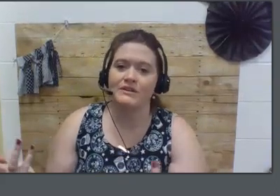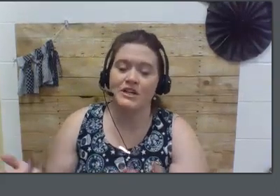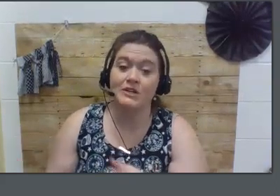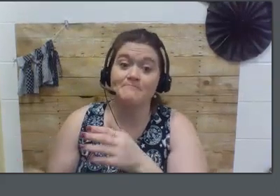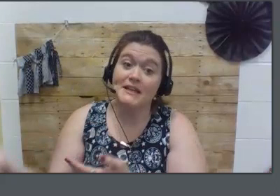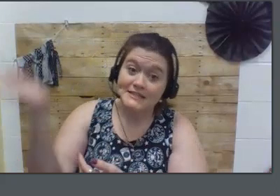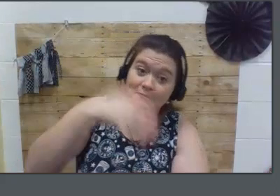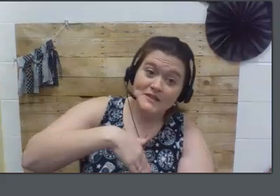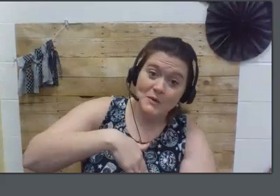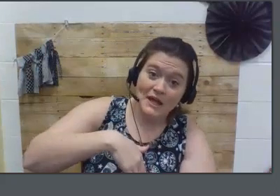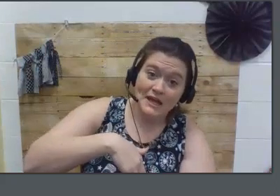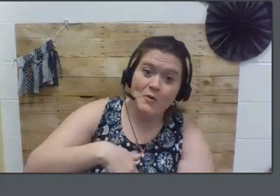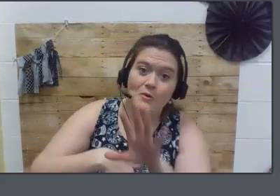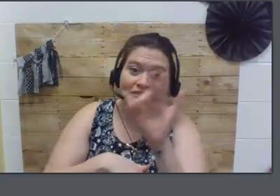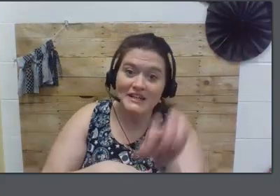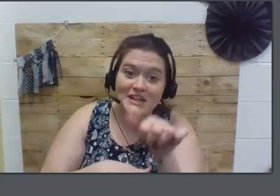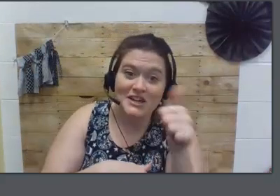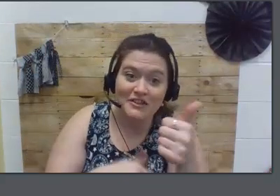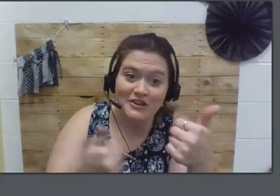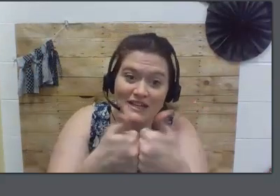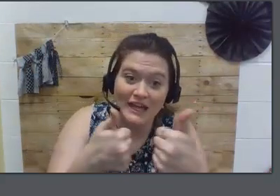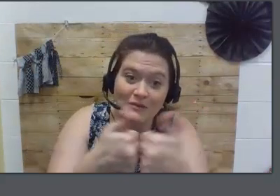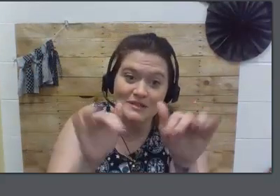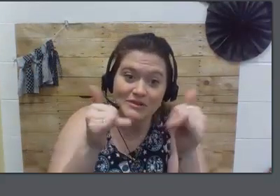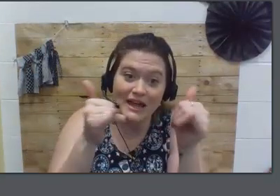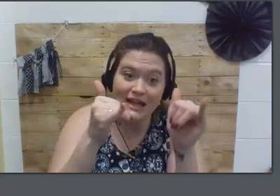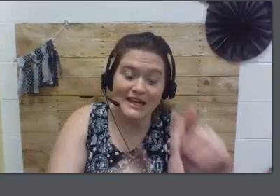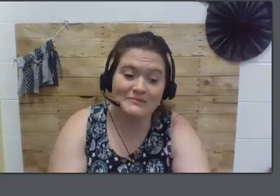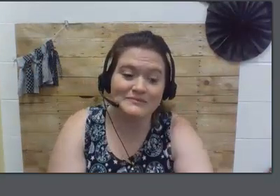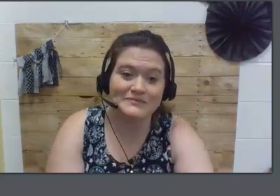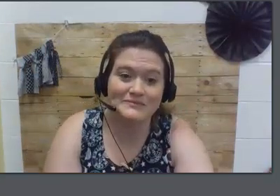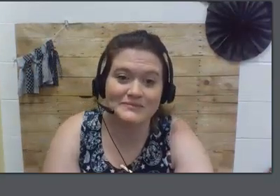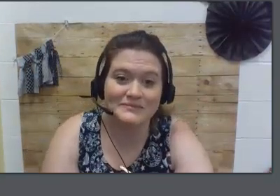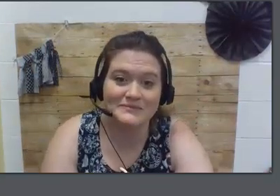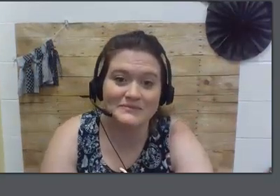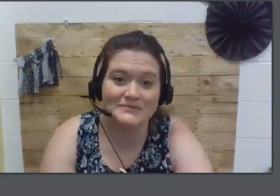Very well, sir. Step this way. We'll find another game to play.